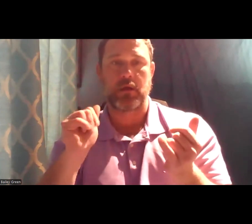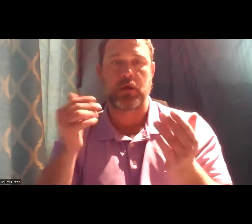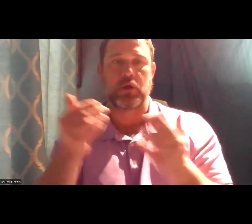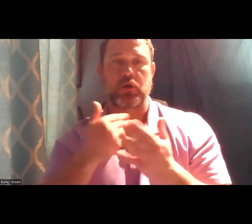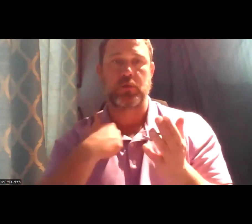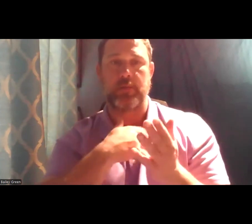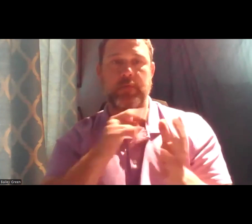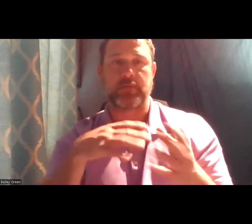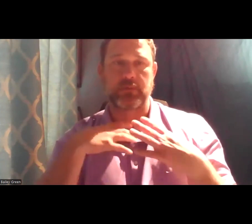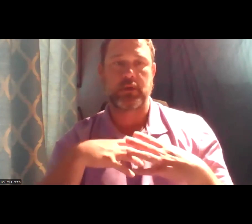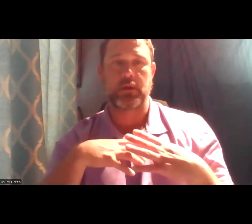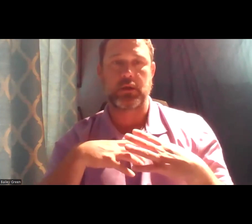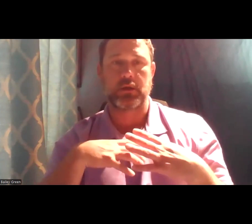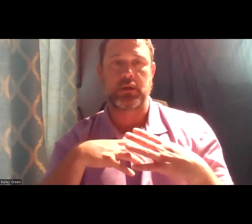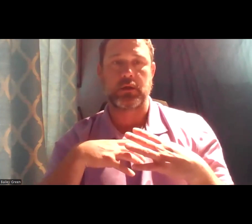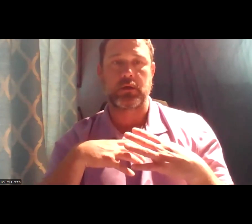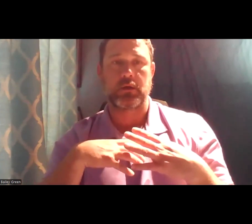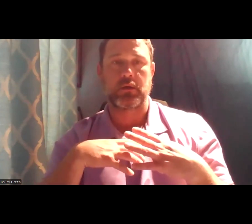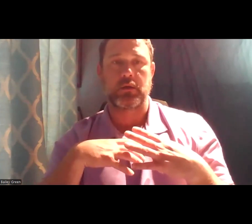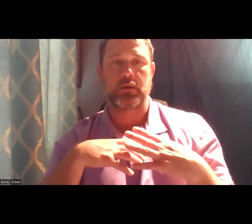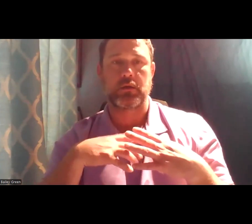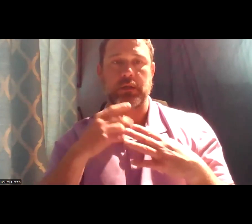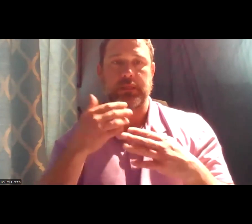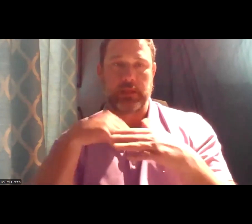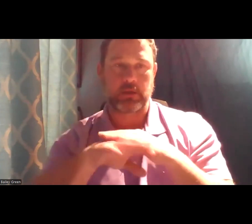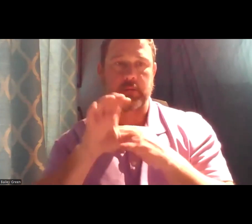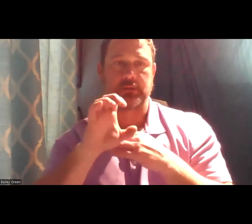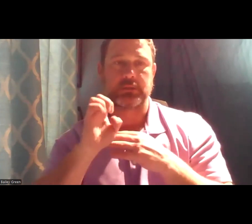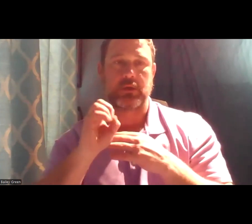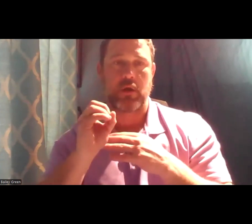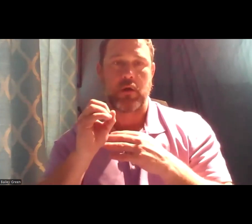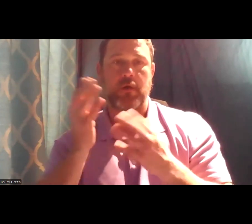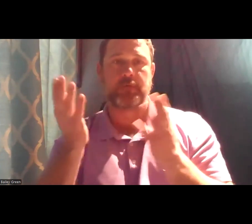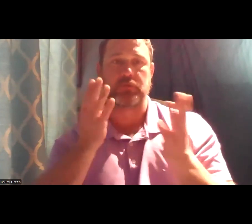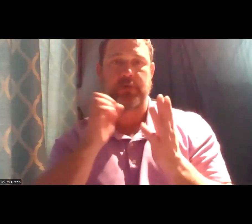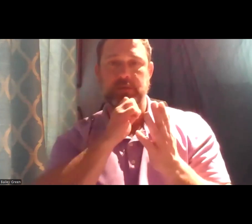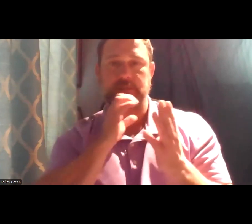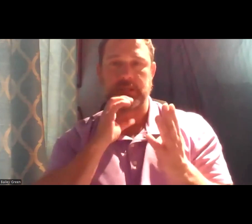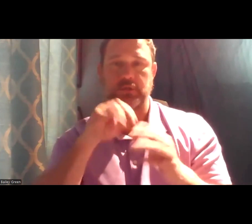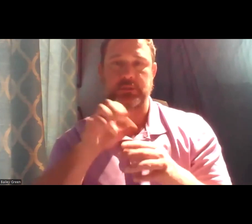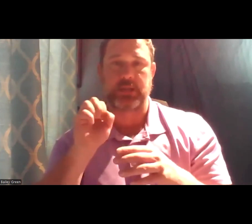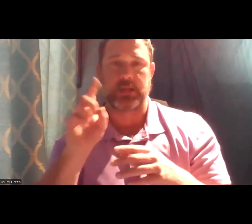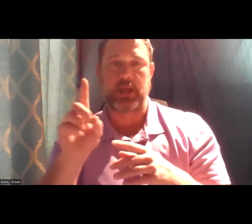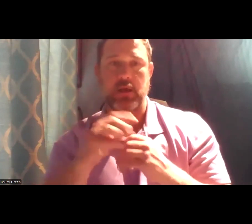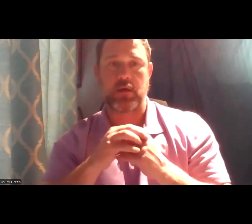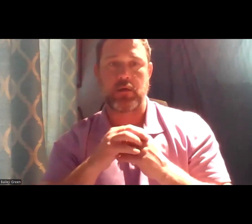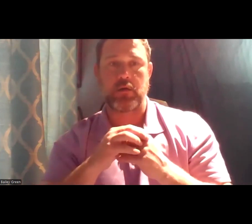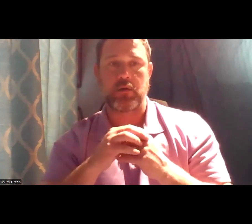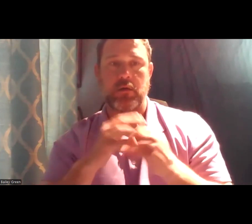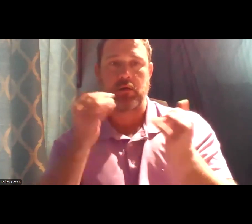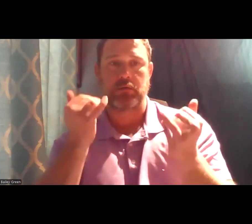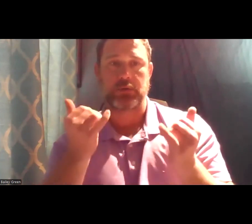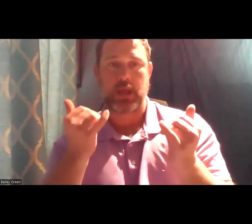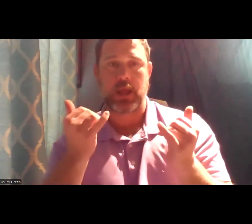of this committee who is the incoming CEO of Serving Seniors in San Diego County.